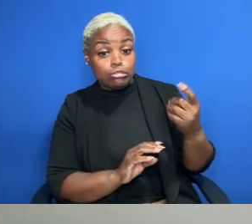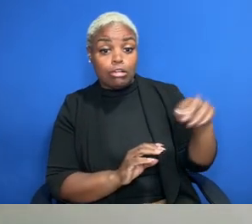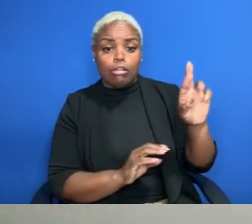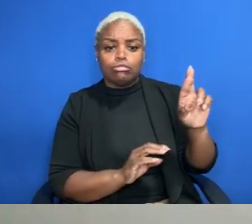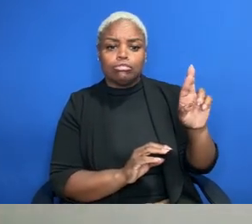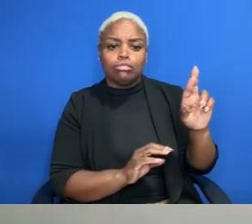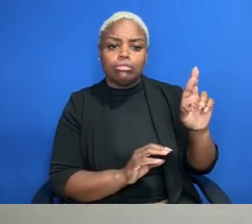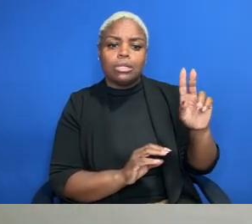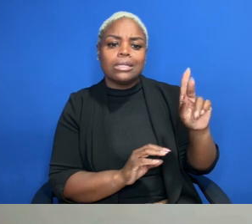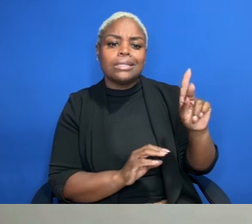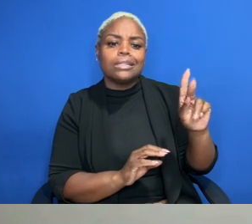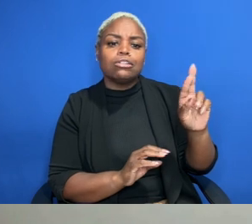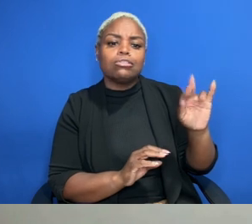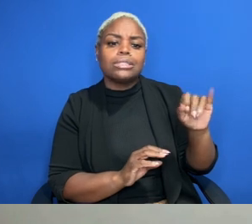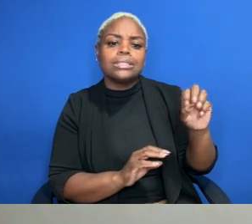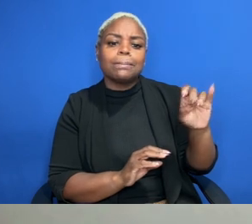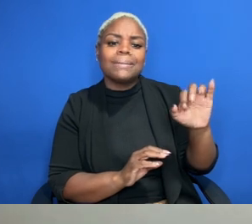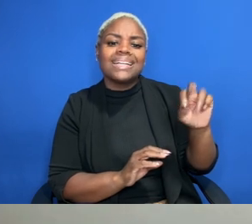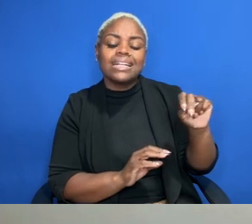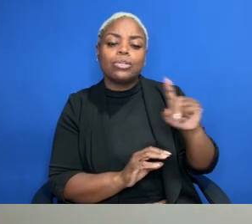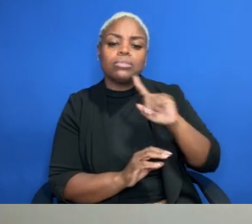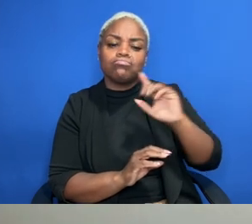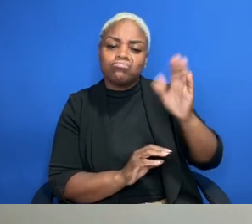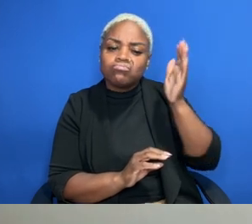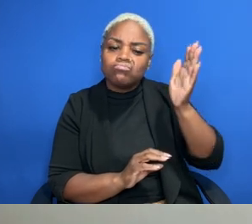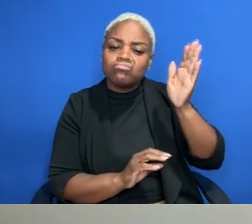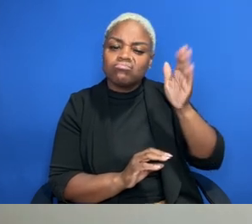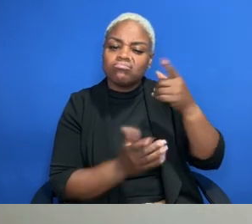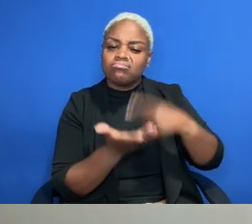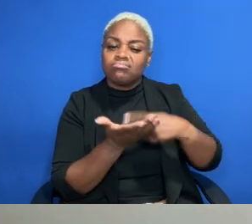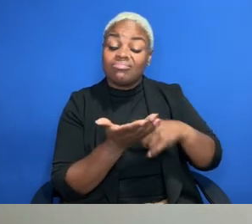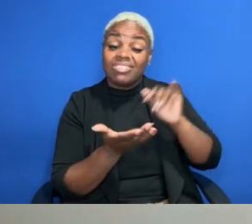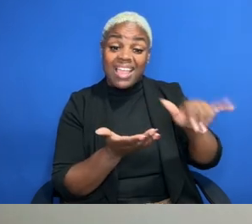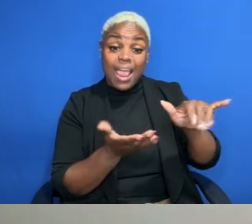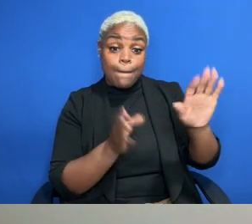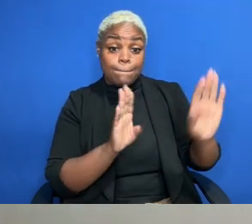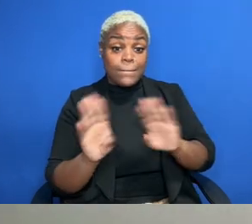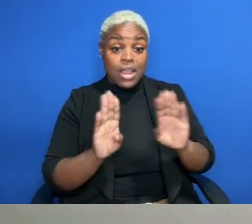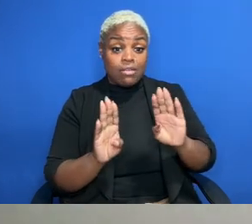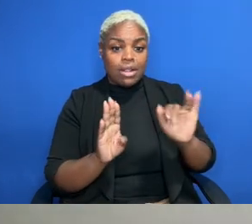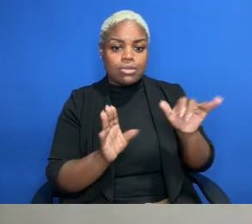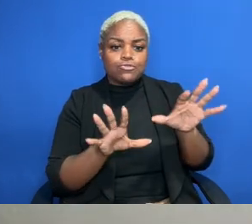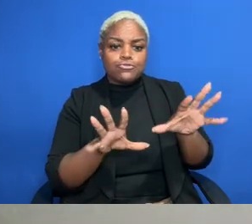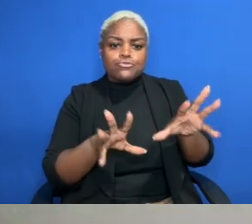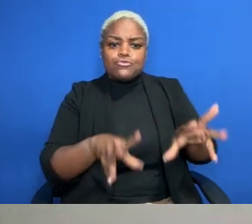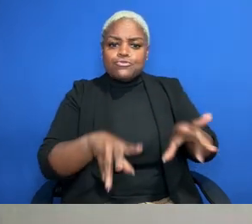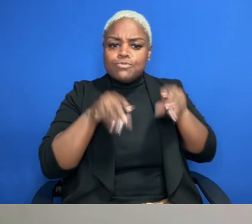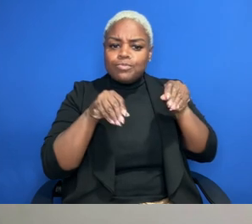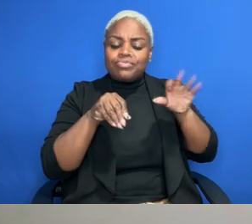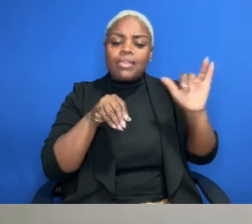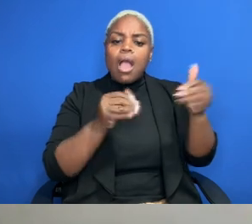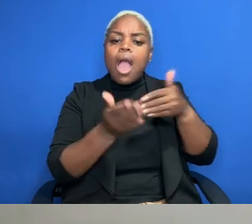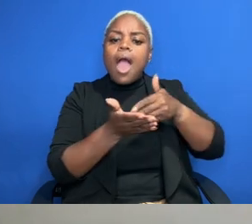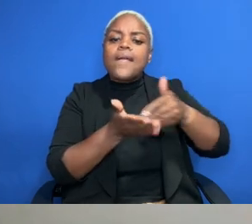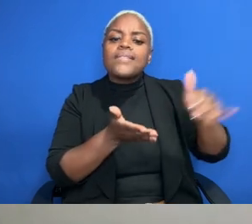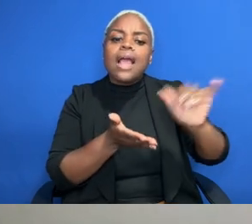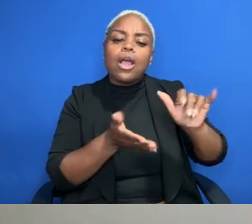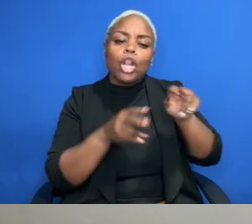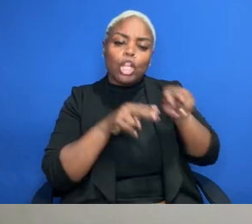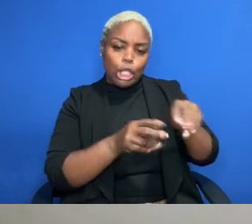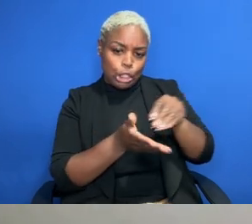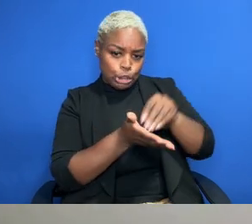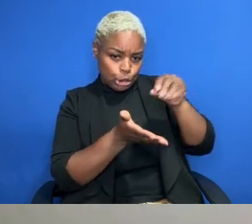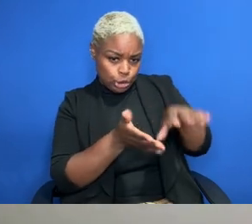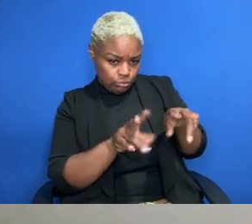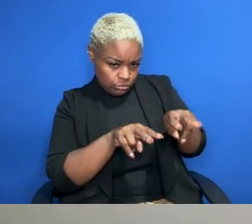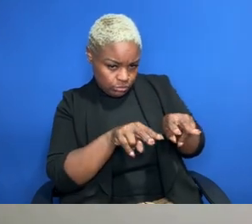That behavior, and I think Dr. Kresnian really spoke to this as well, that behavior doesn't occur in a vacuum, that we can